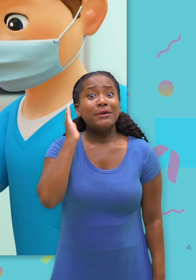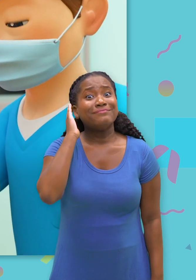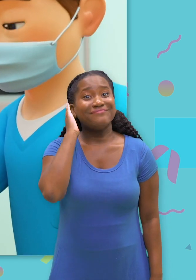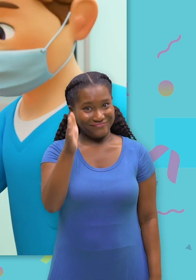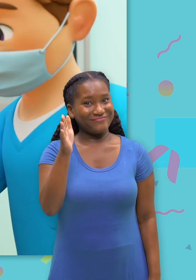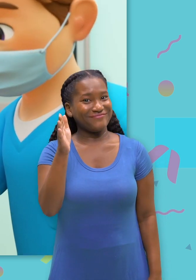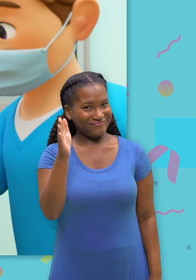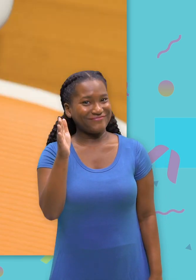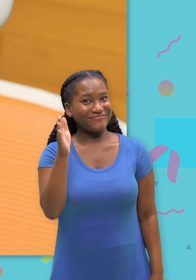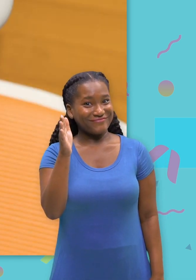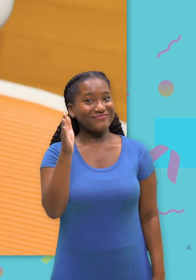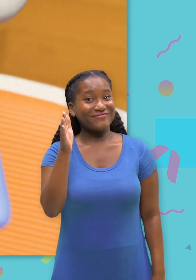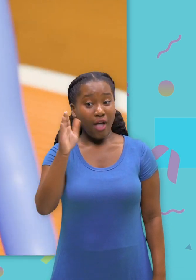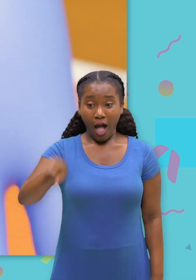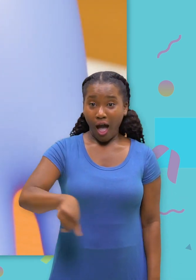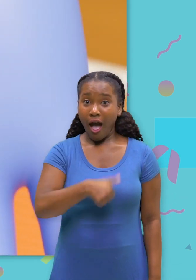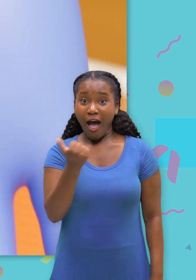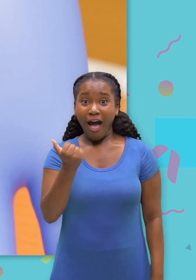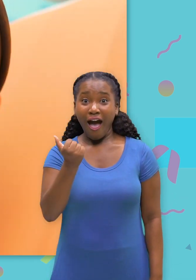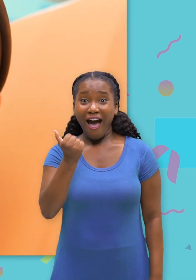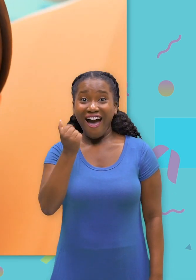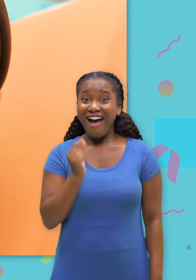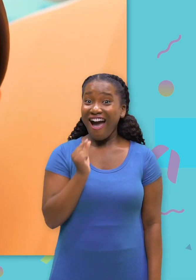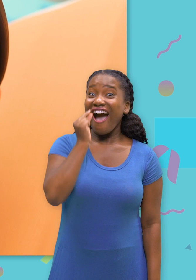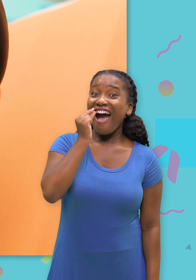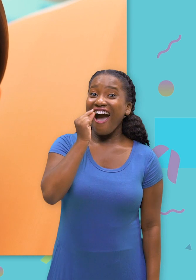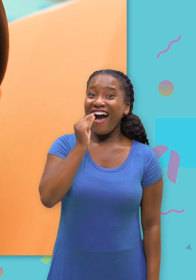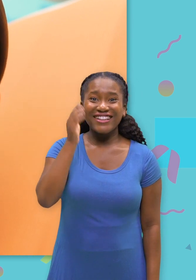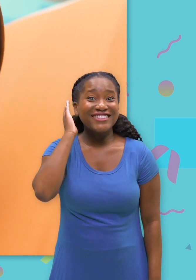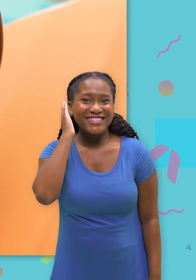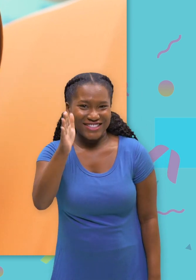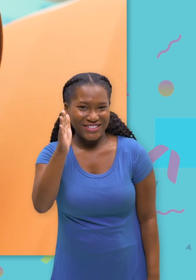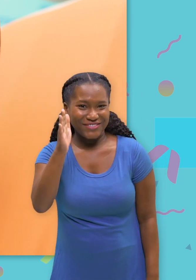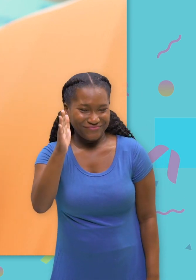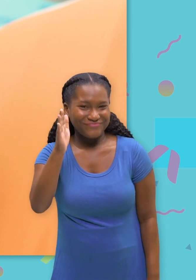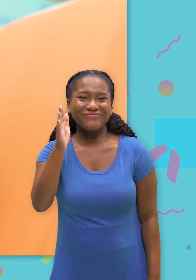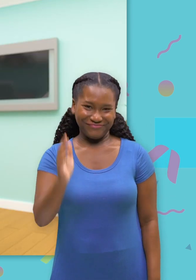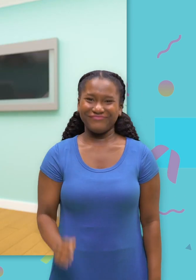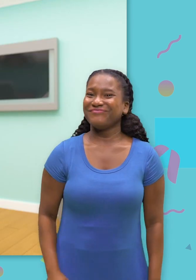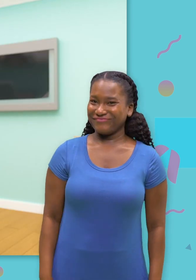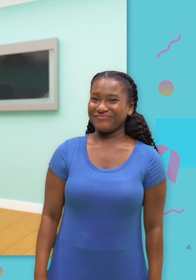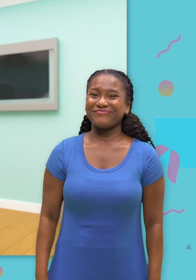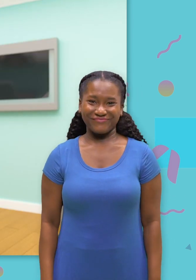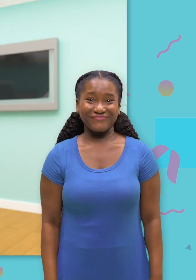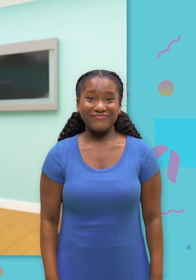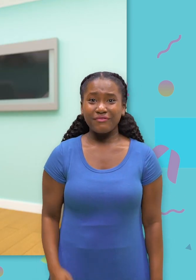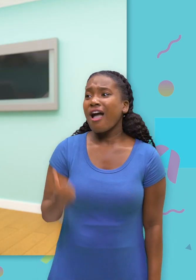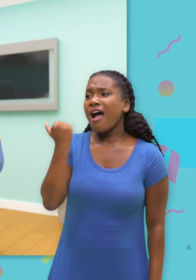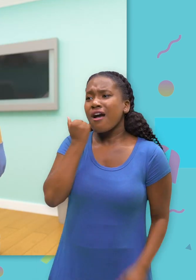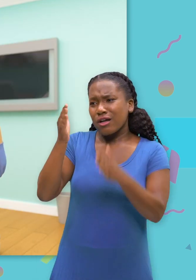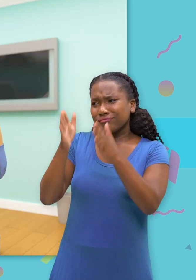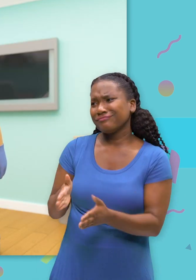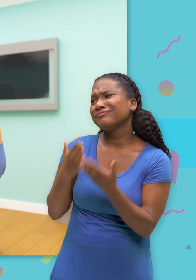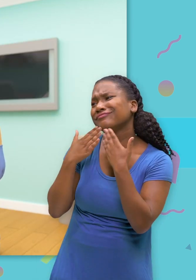will fall out. Your tooth will fall out. Another will grow back. Another will grow back. Thank